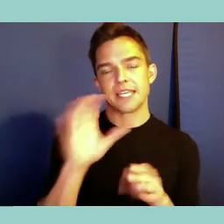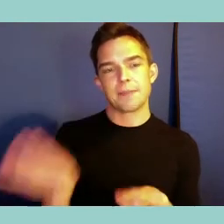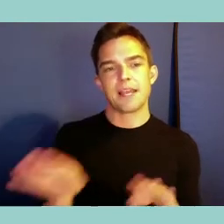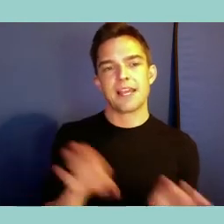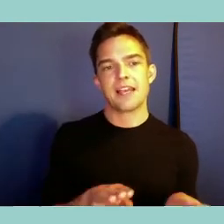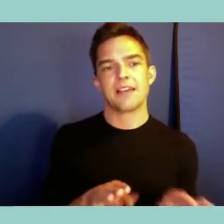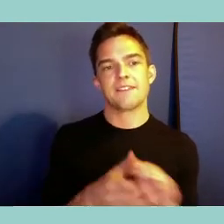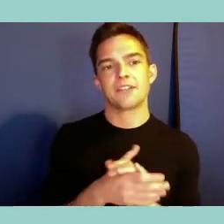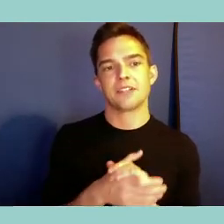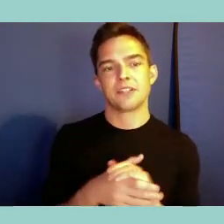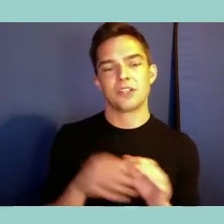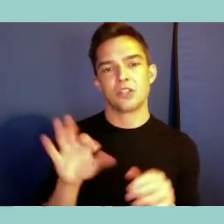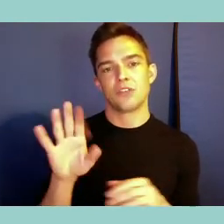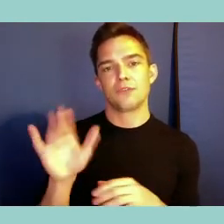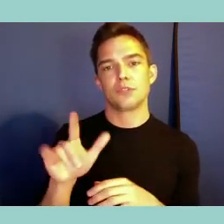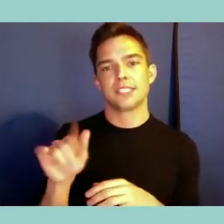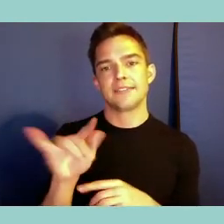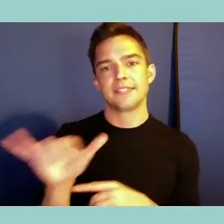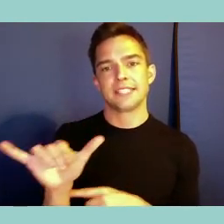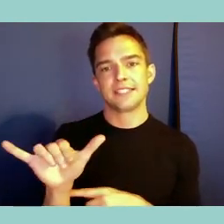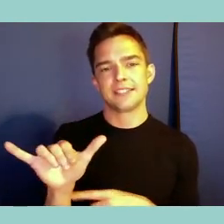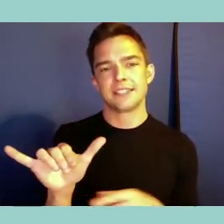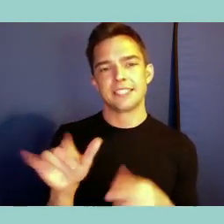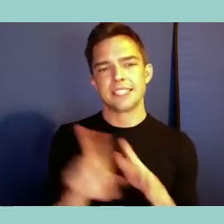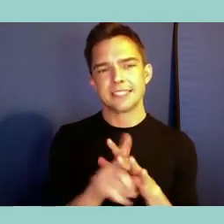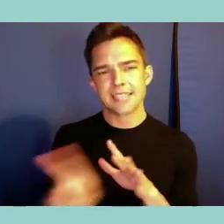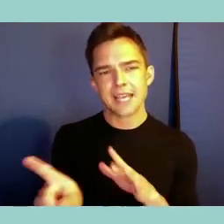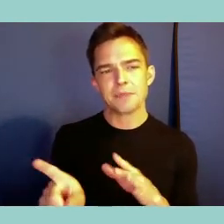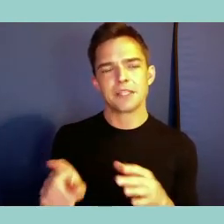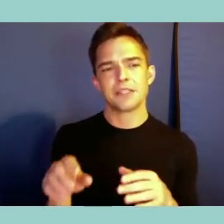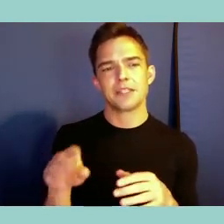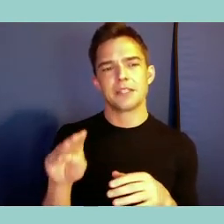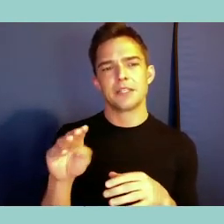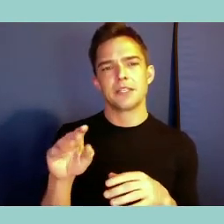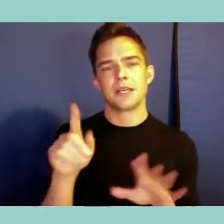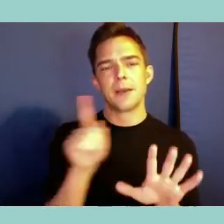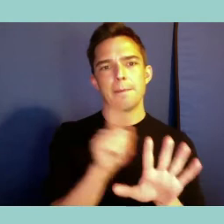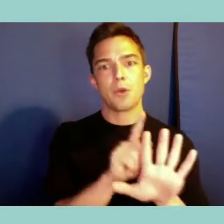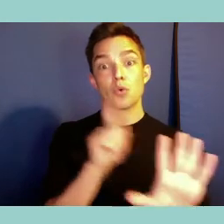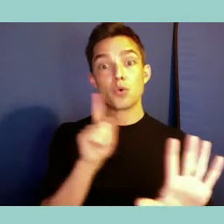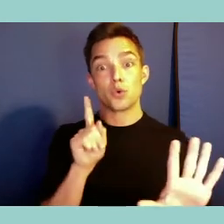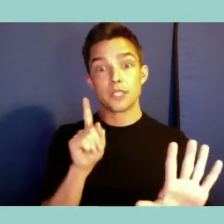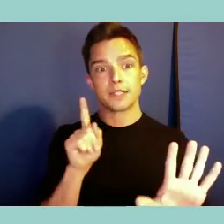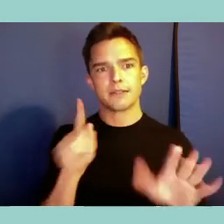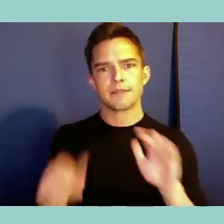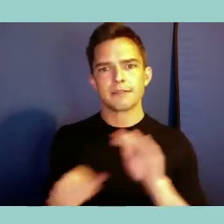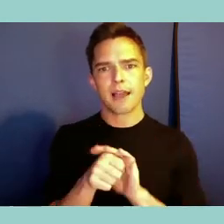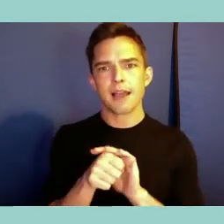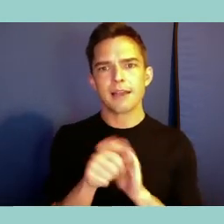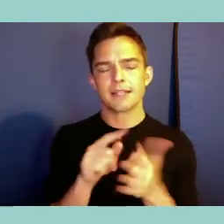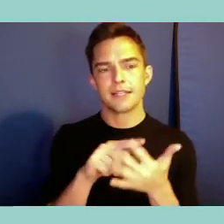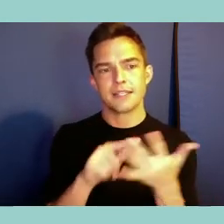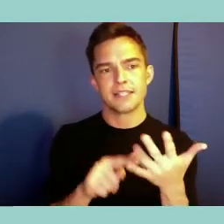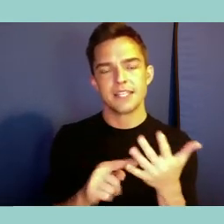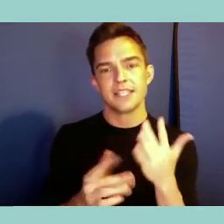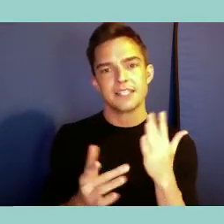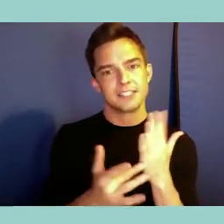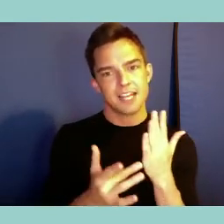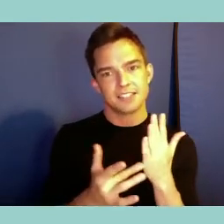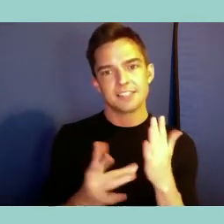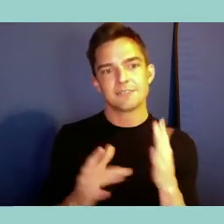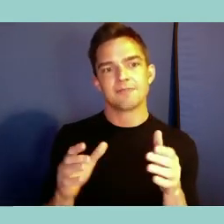behaviors. Fugitivity, escaping, marooning, and hiding. These techniques have been